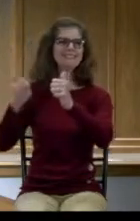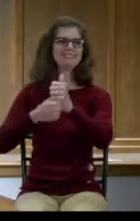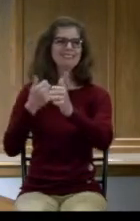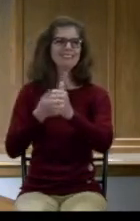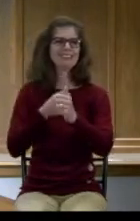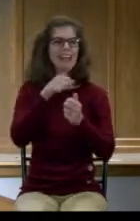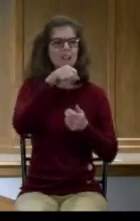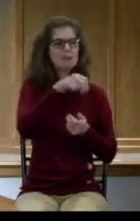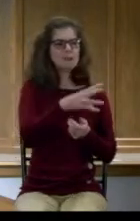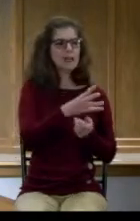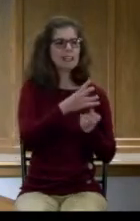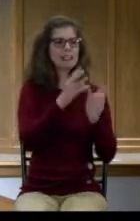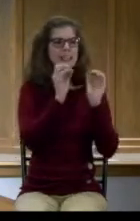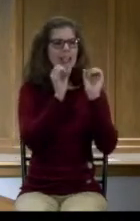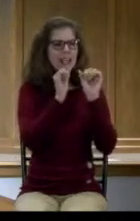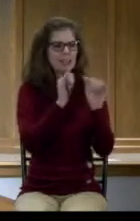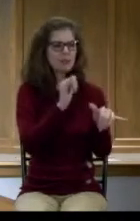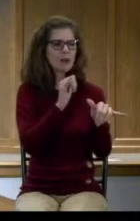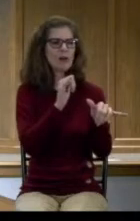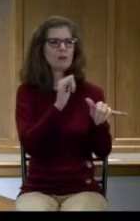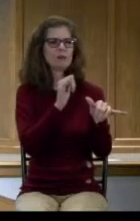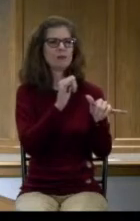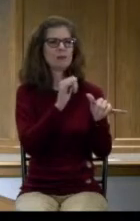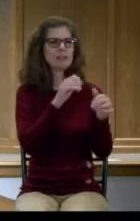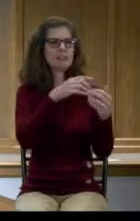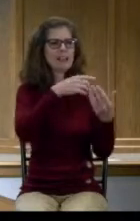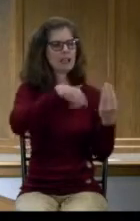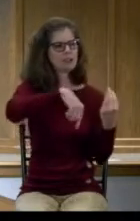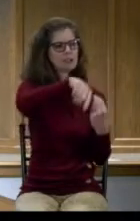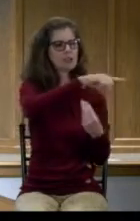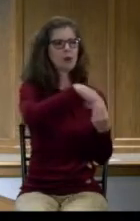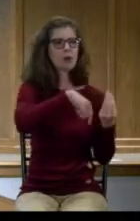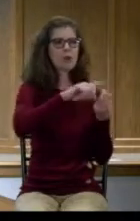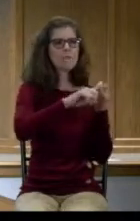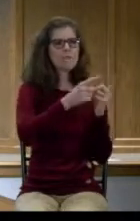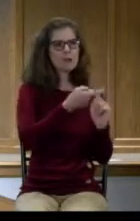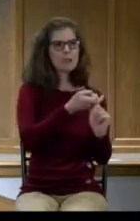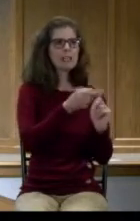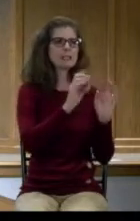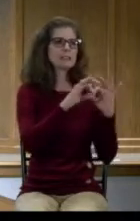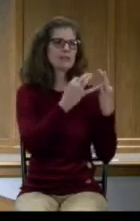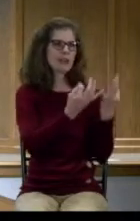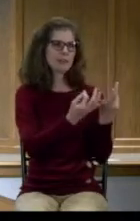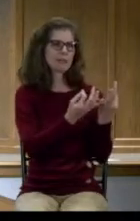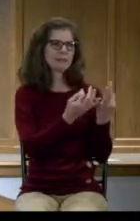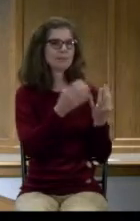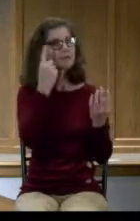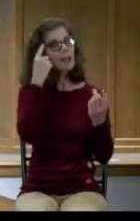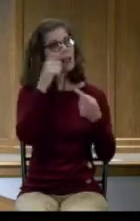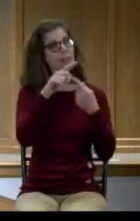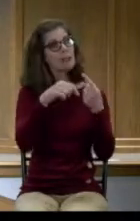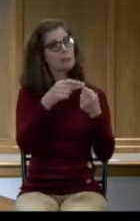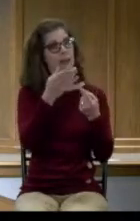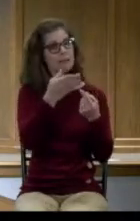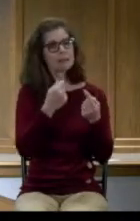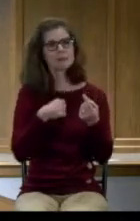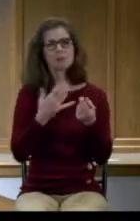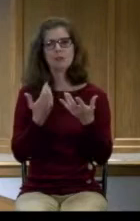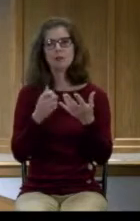started just really focusing on the people in your home? I mean, think about this. When you play the fame